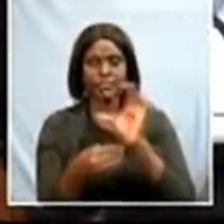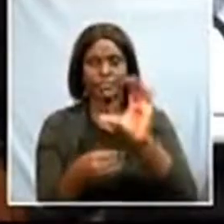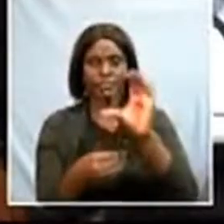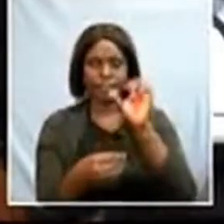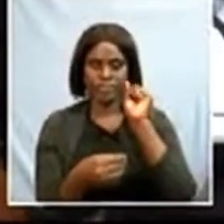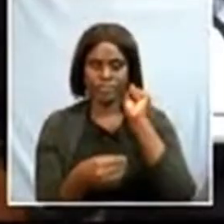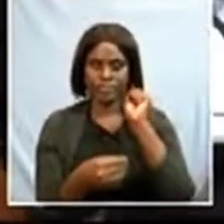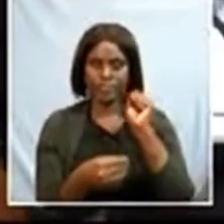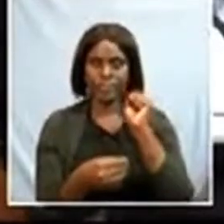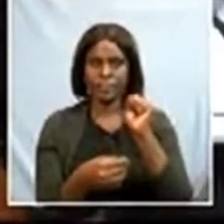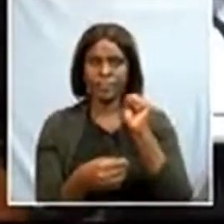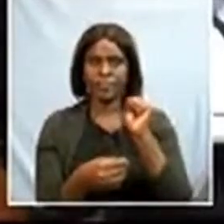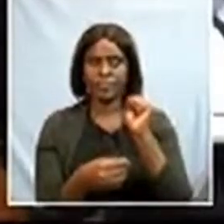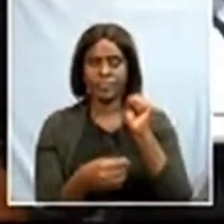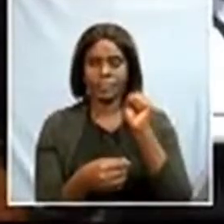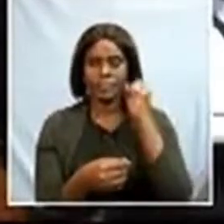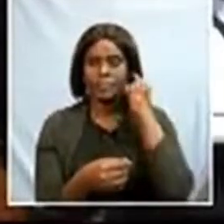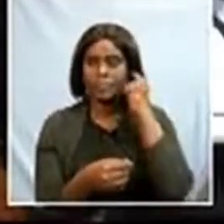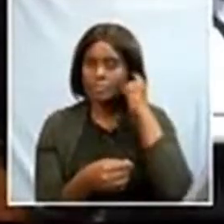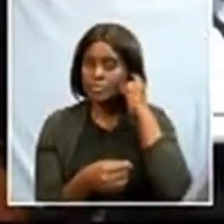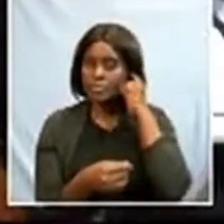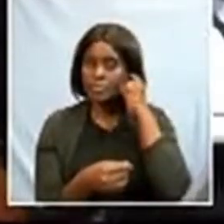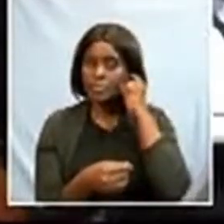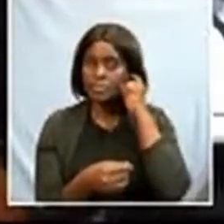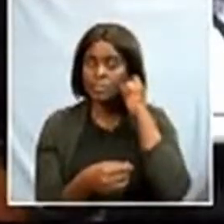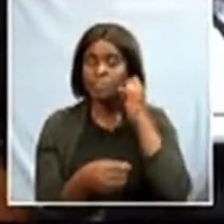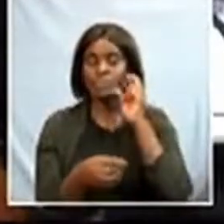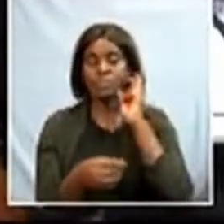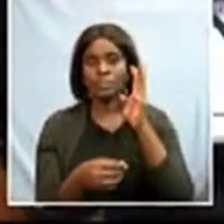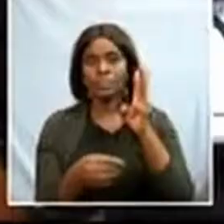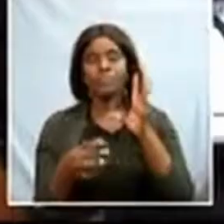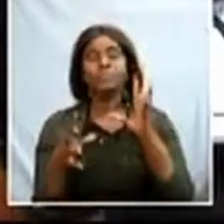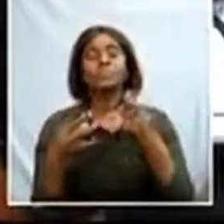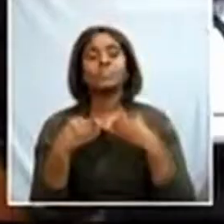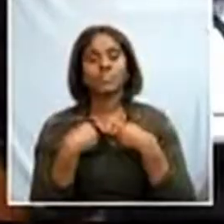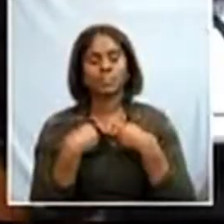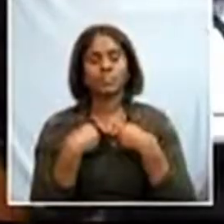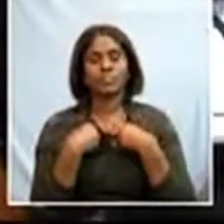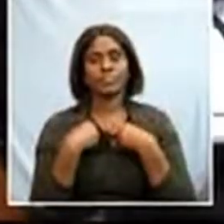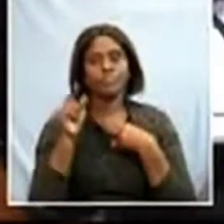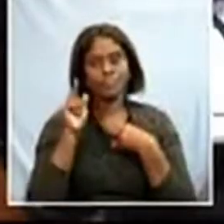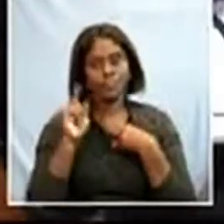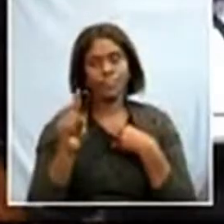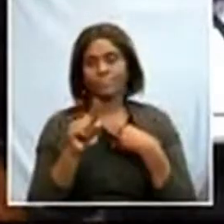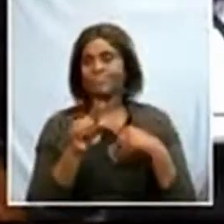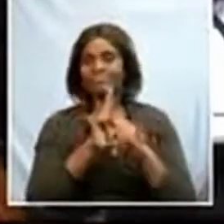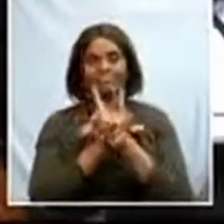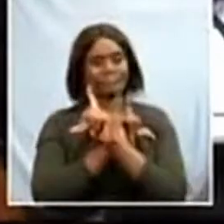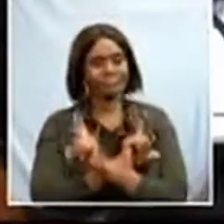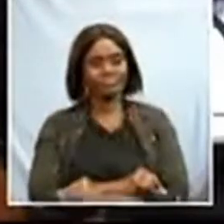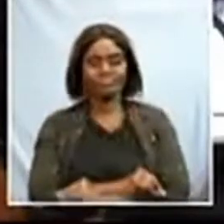CS, I will admit your addendum reluctantly